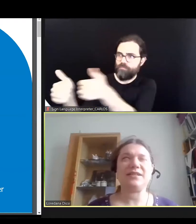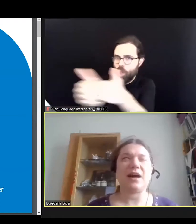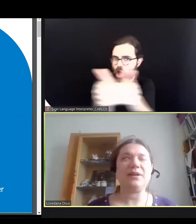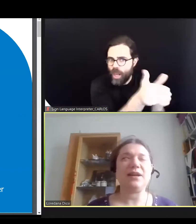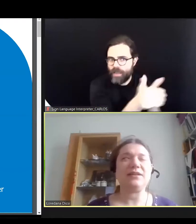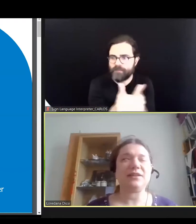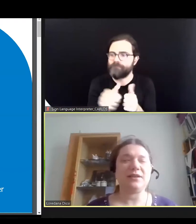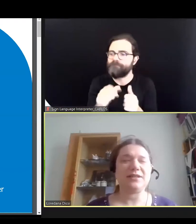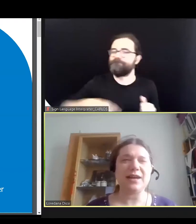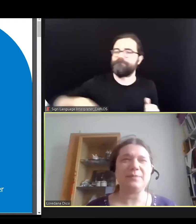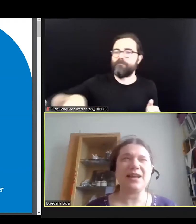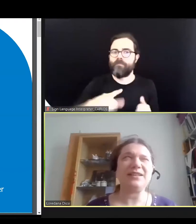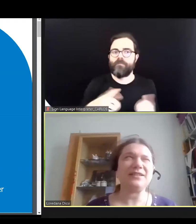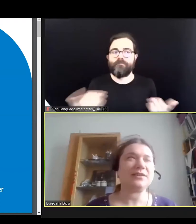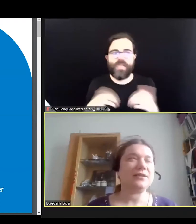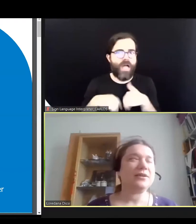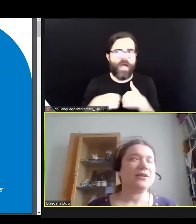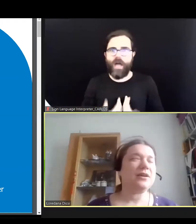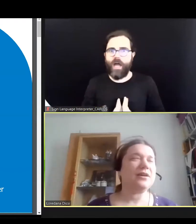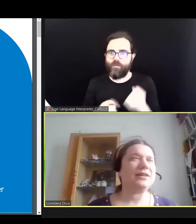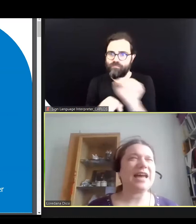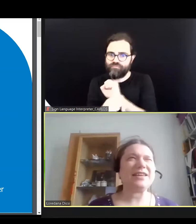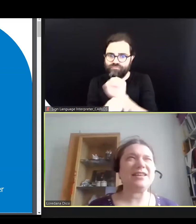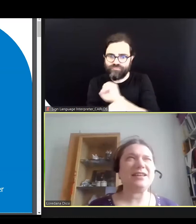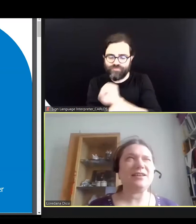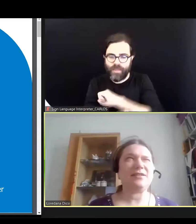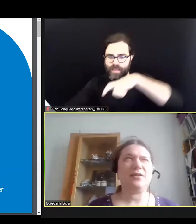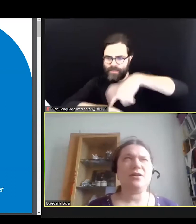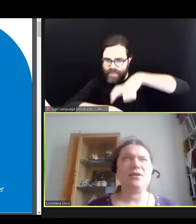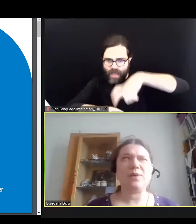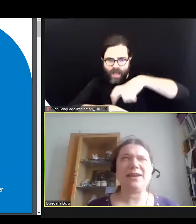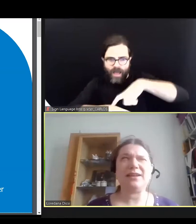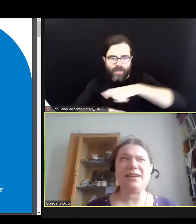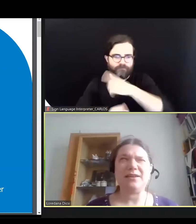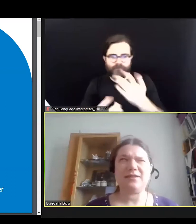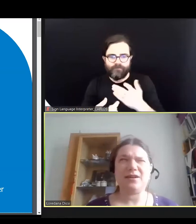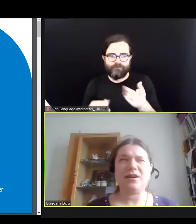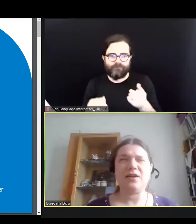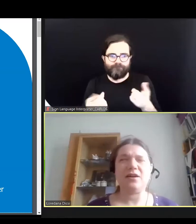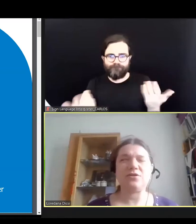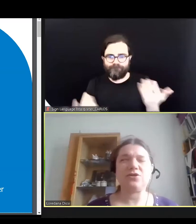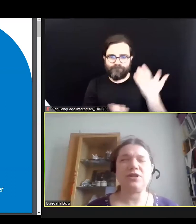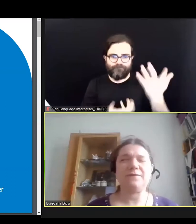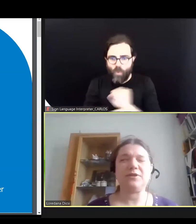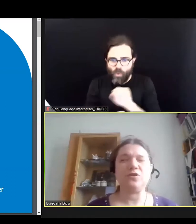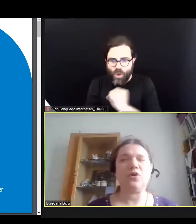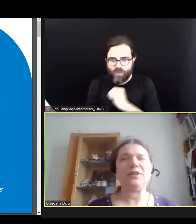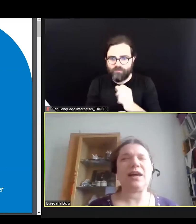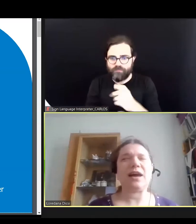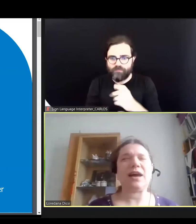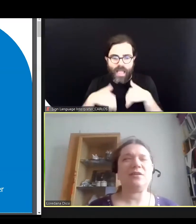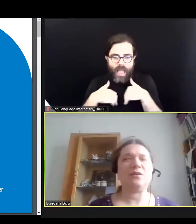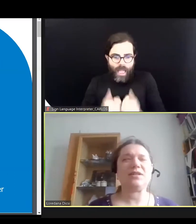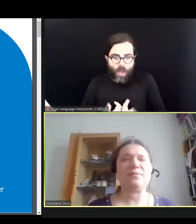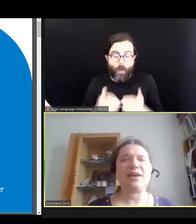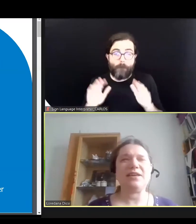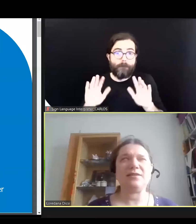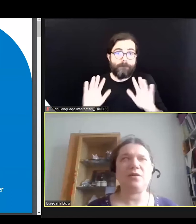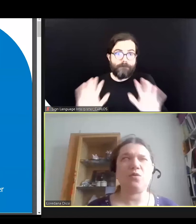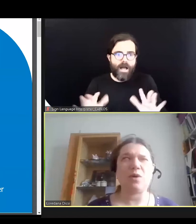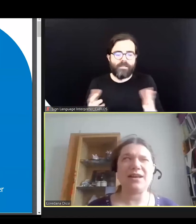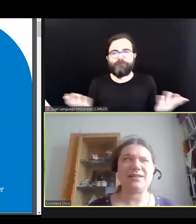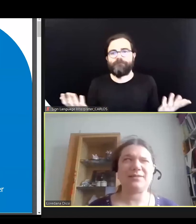Deadlines, timelines. Luckily, quickly, a shift to online was